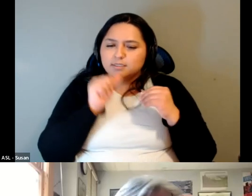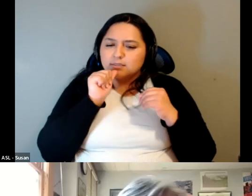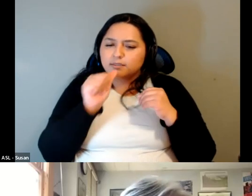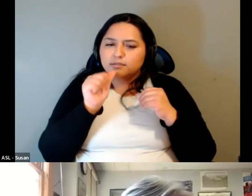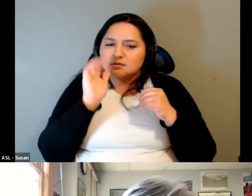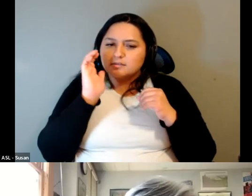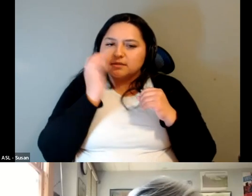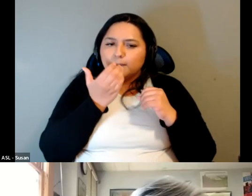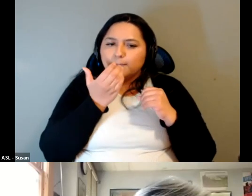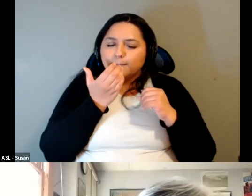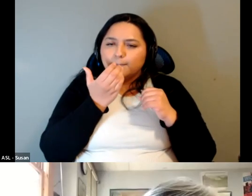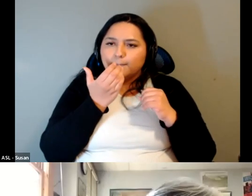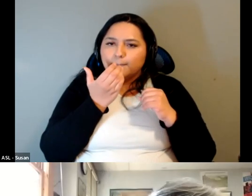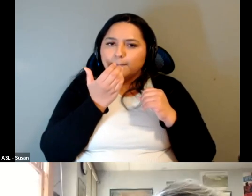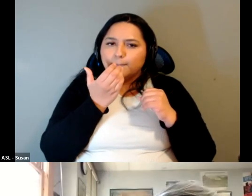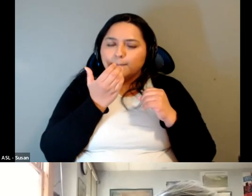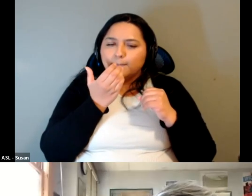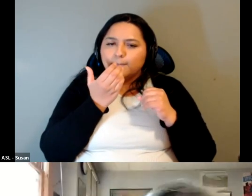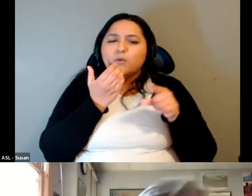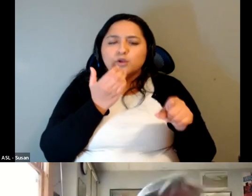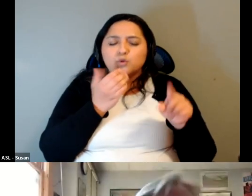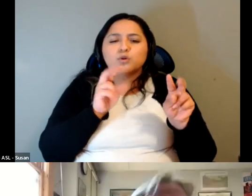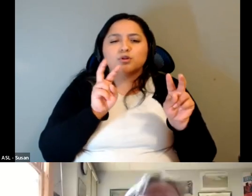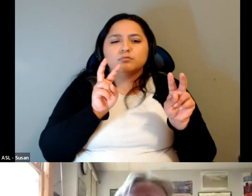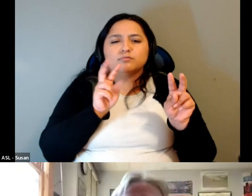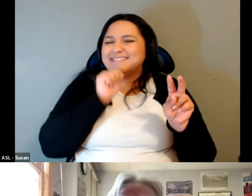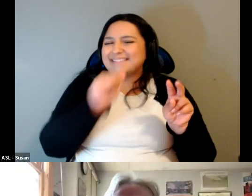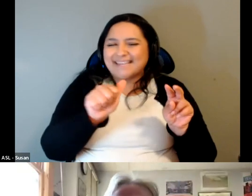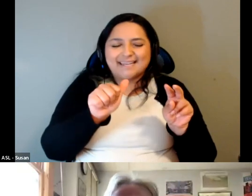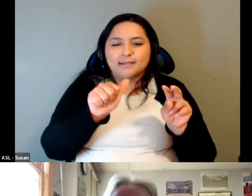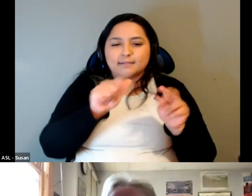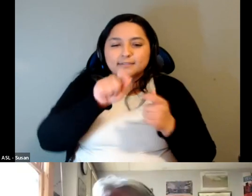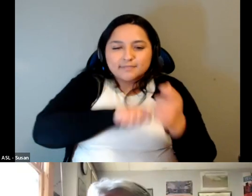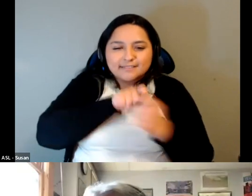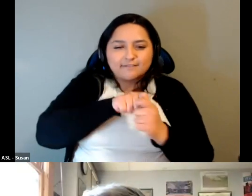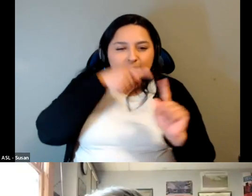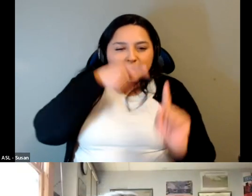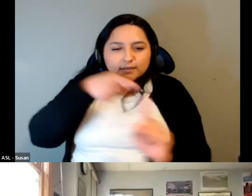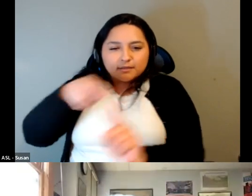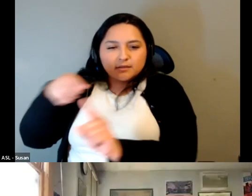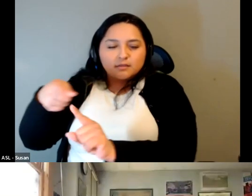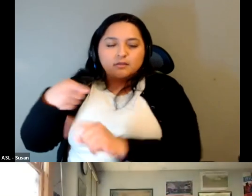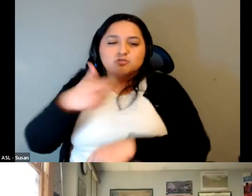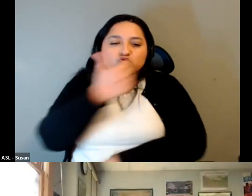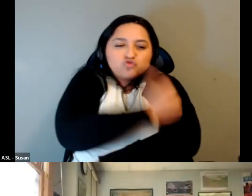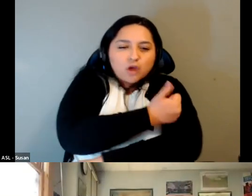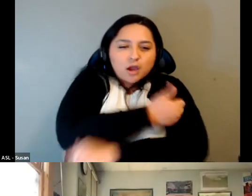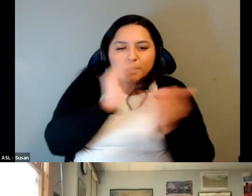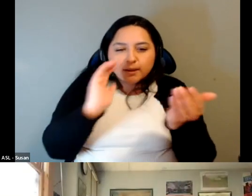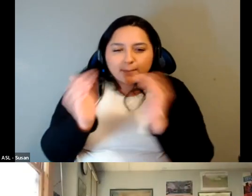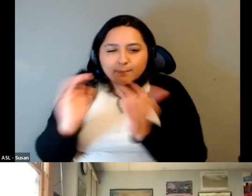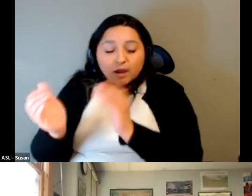you looked at different types of illicit substances or drugs, but did you look at cannabis, for example, versus other